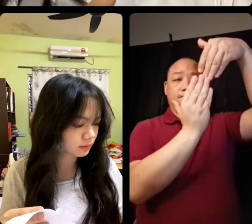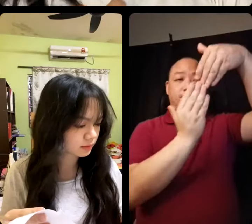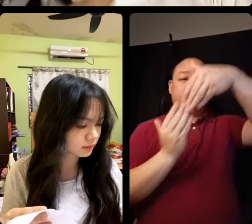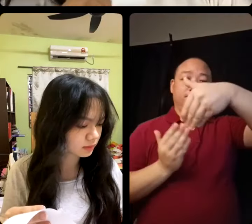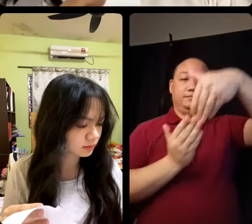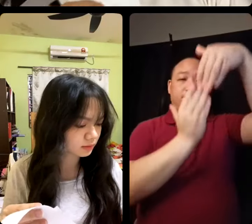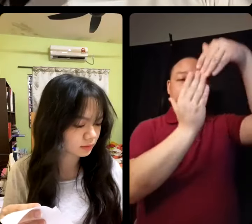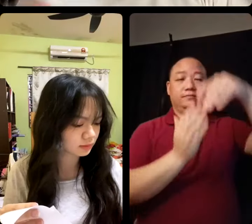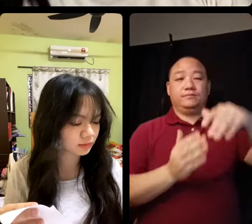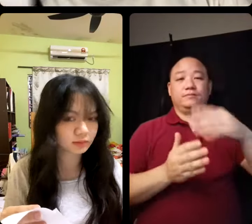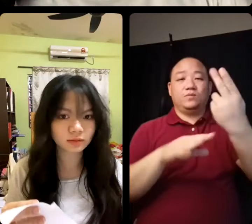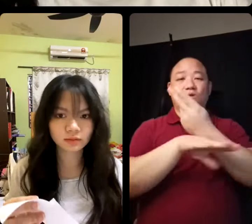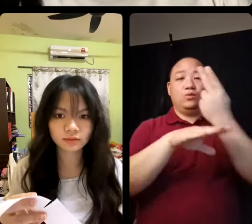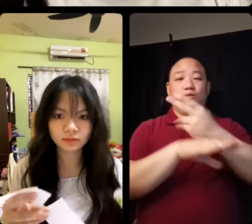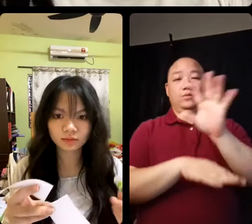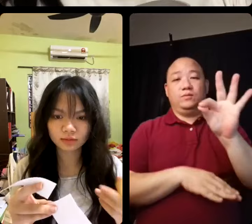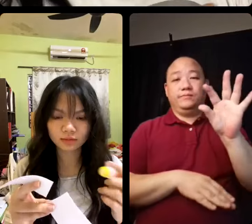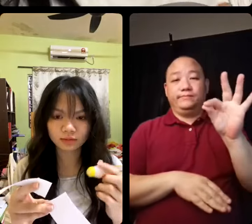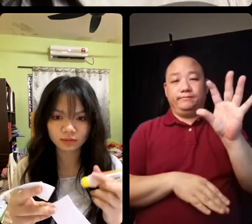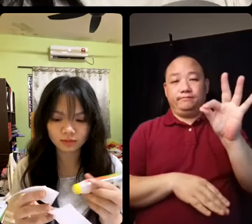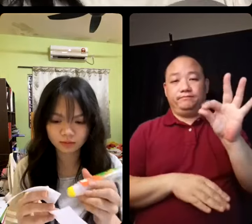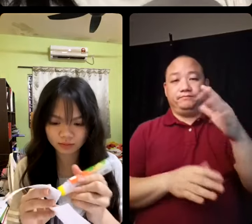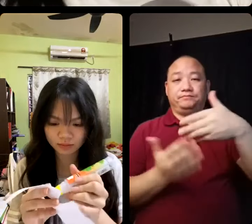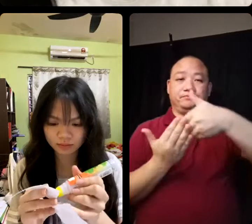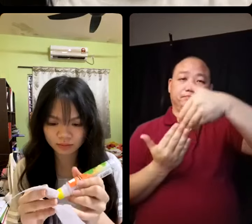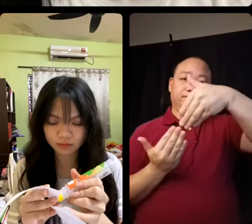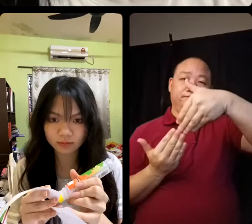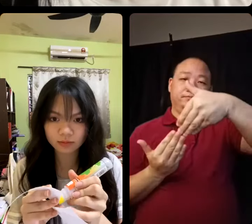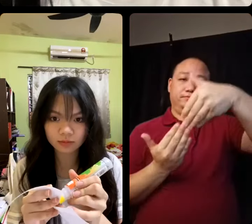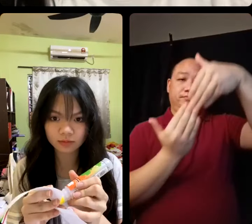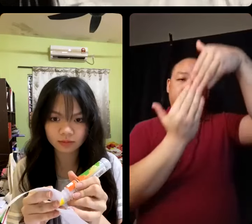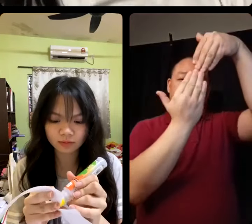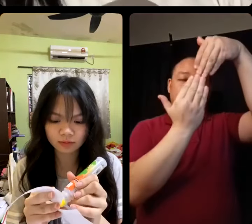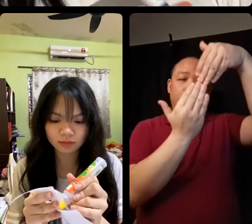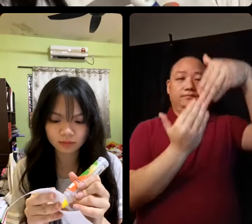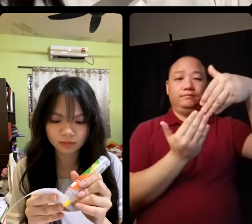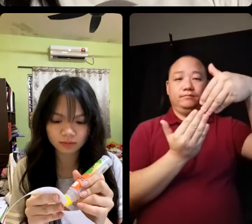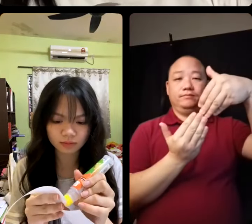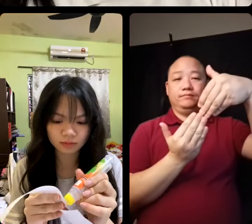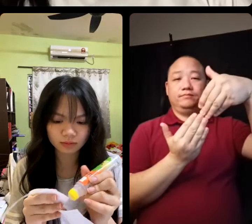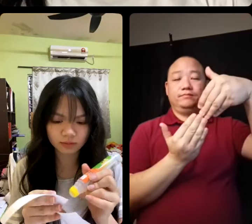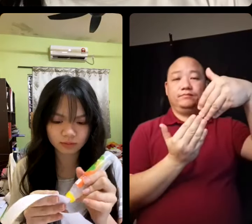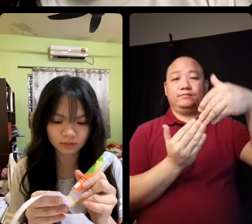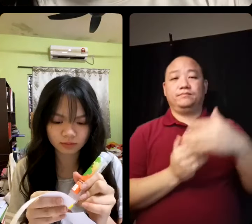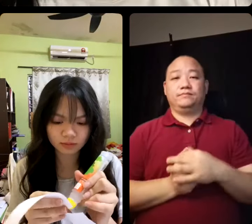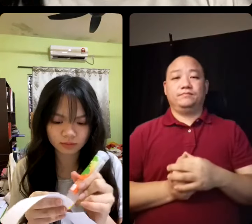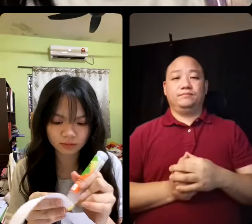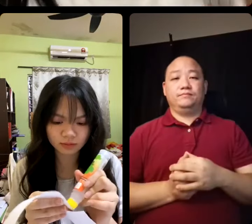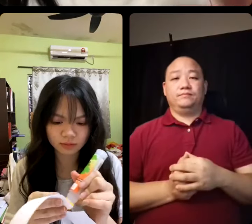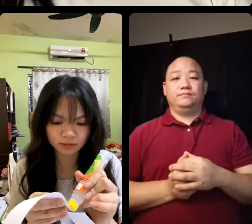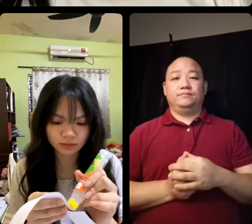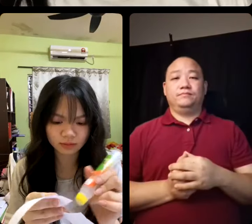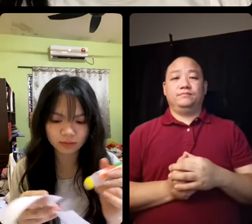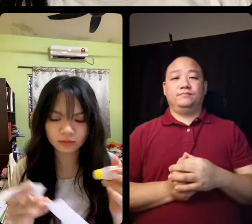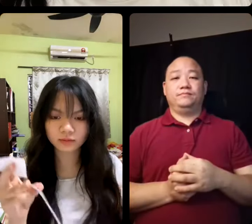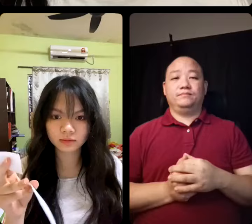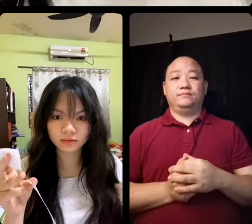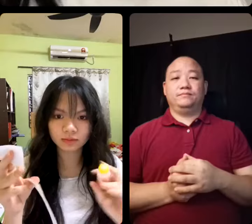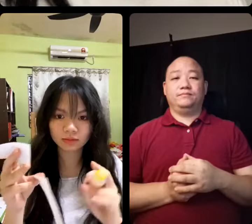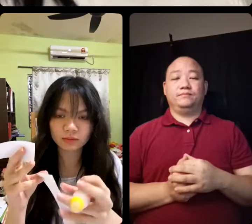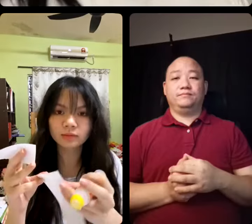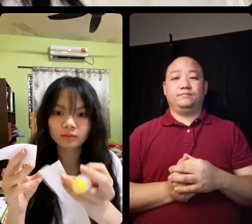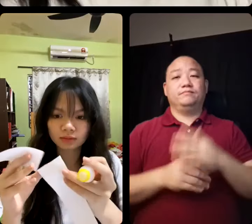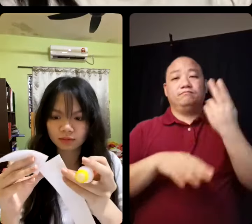so that's what I'm going to do. If you don't have glue, but you have stapler, or you have a cellophane tab, you can use it as